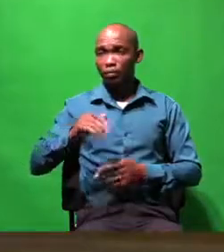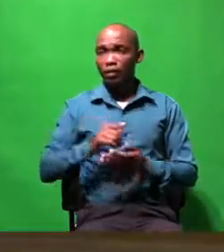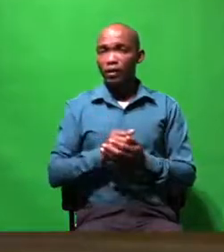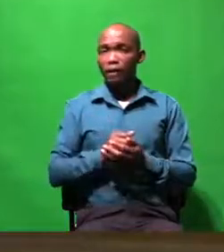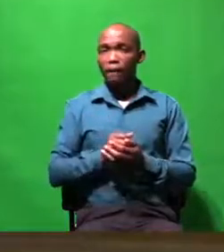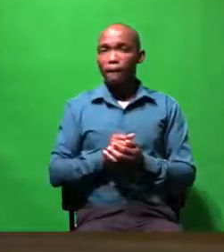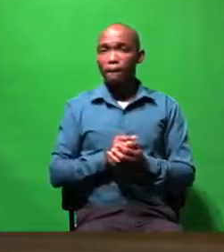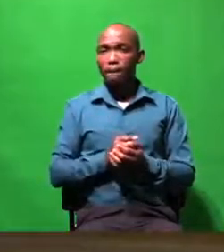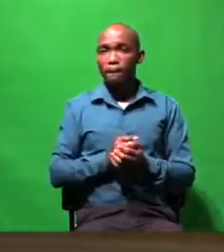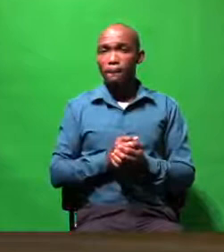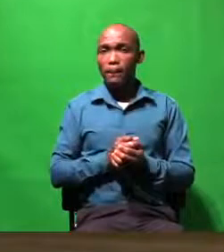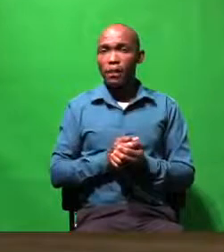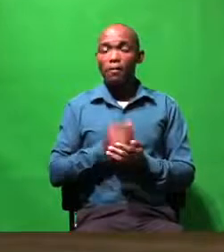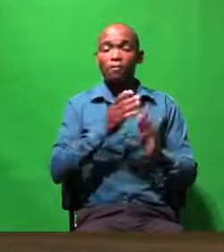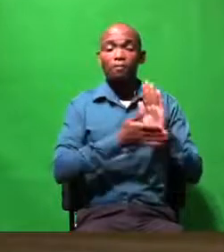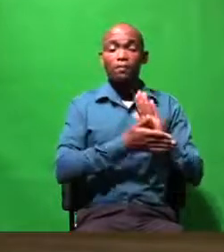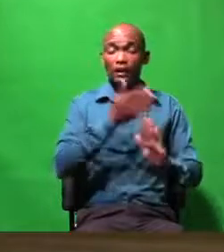can stand at the beach.